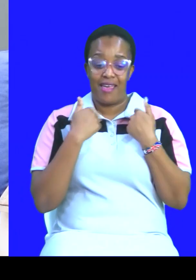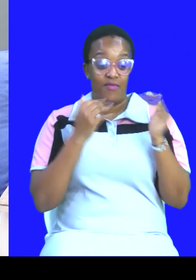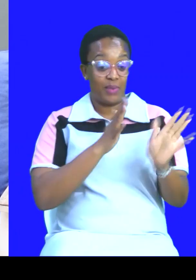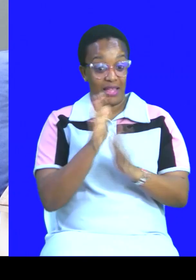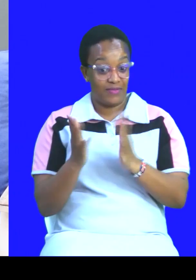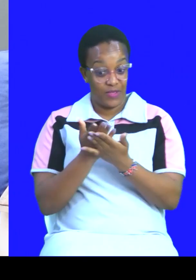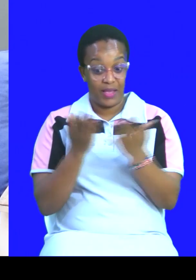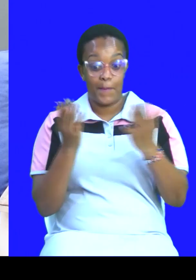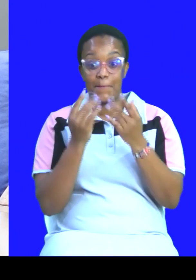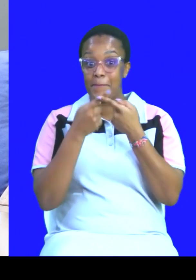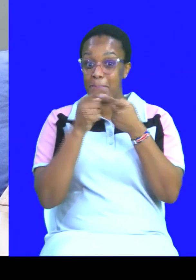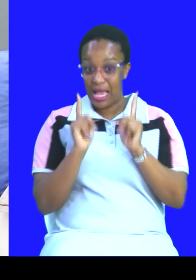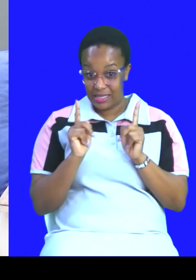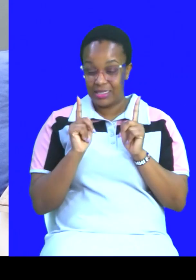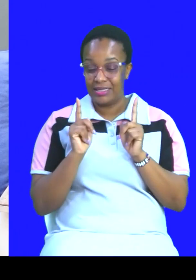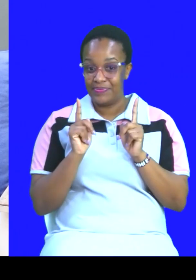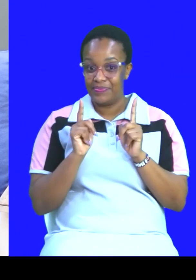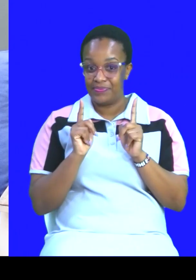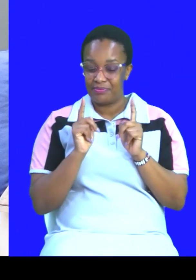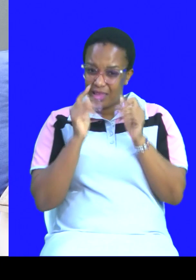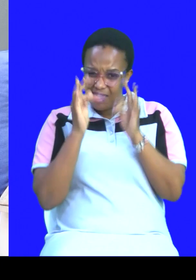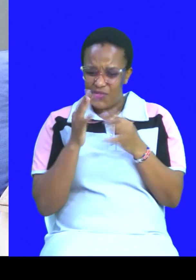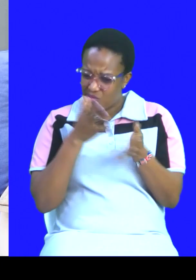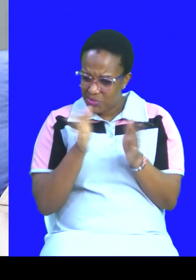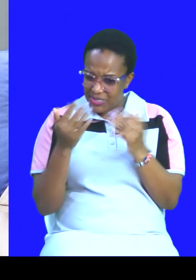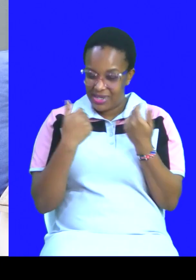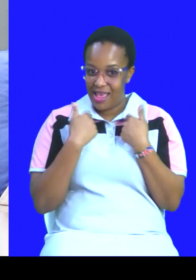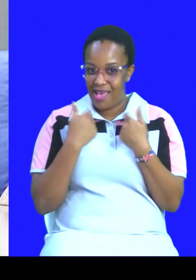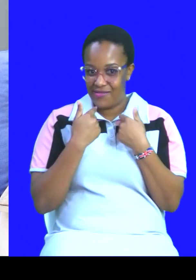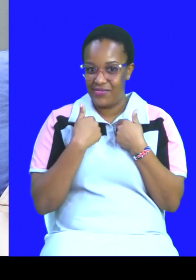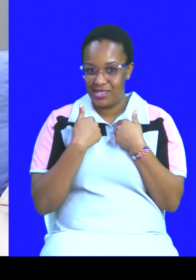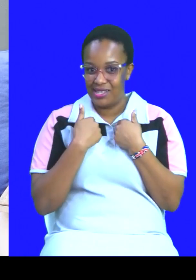But if I had a chance, I would,